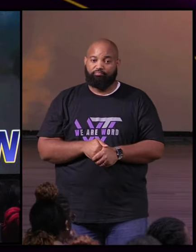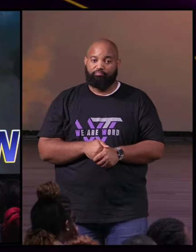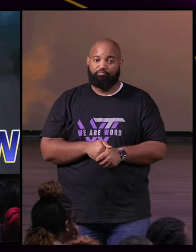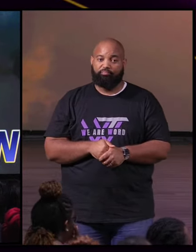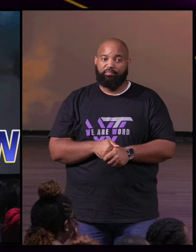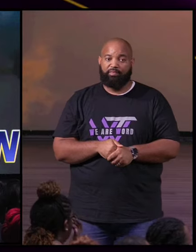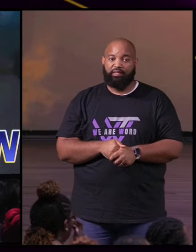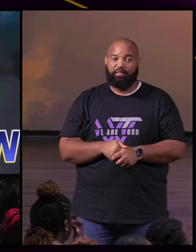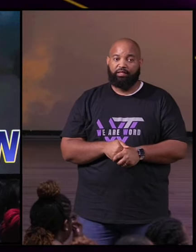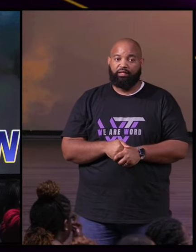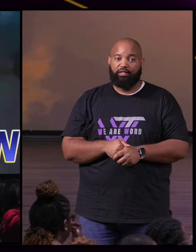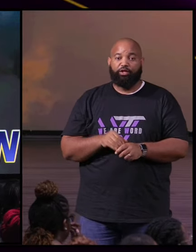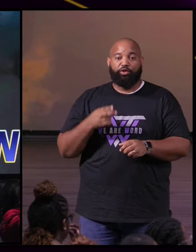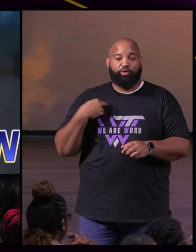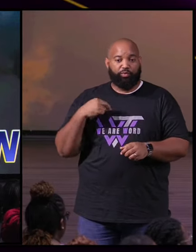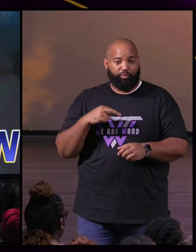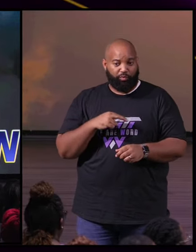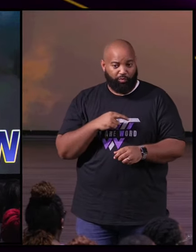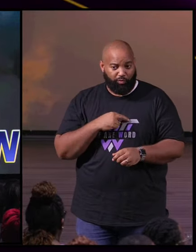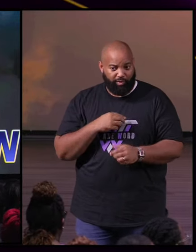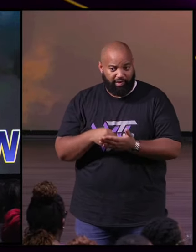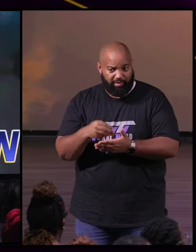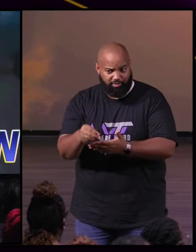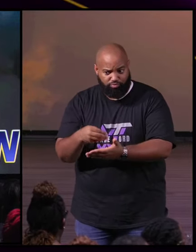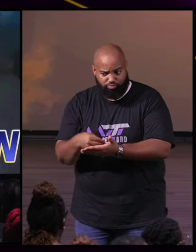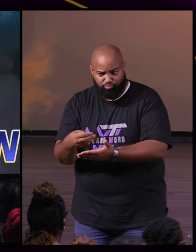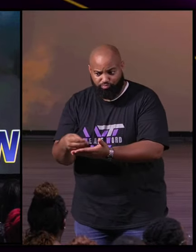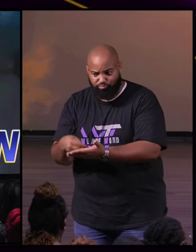Y'all making us spend money we hadn't planned on spending.